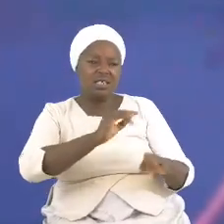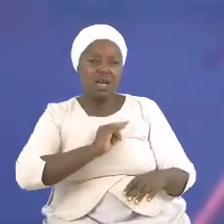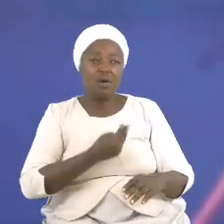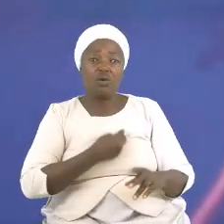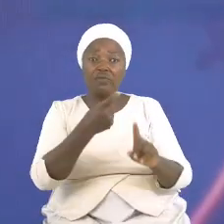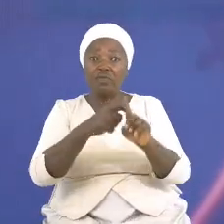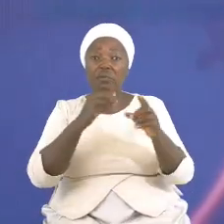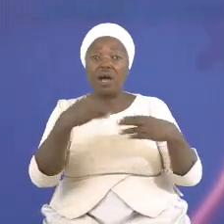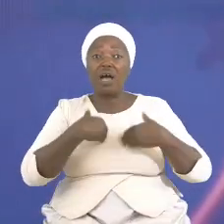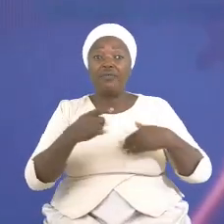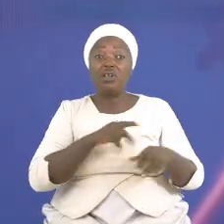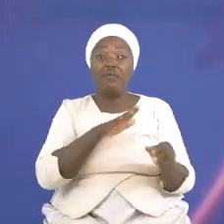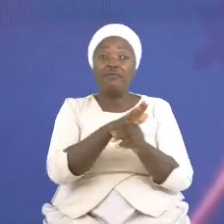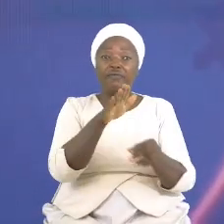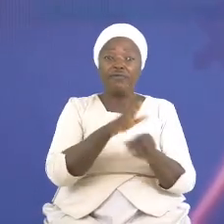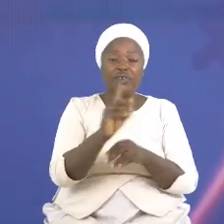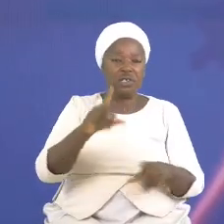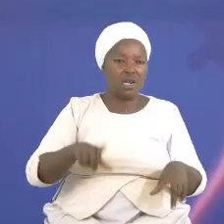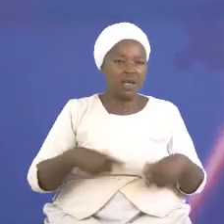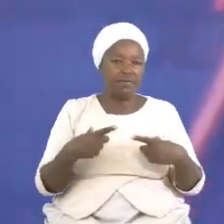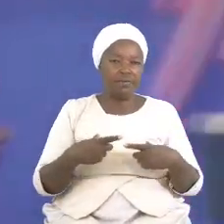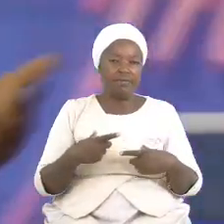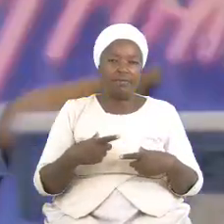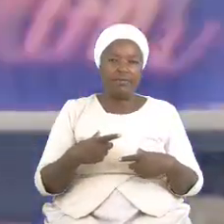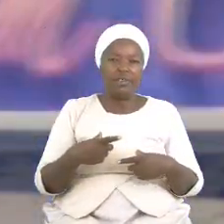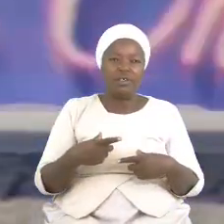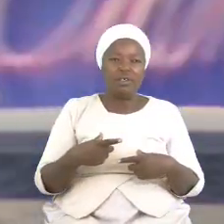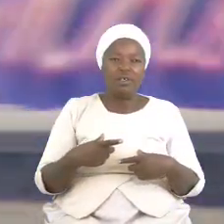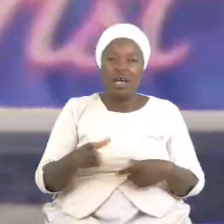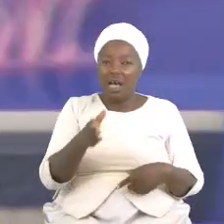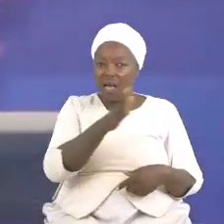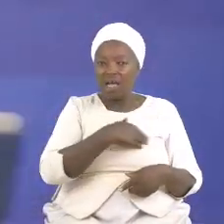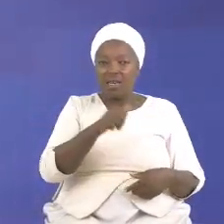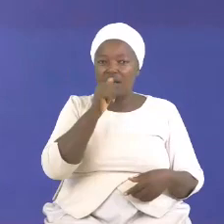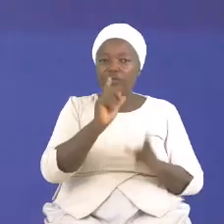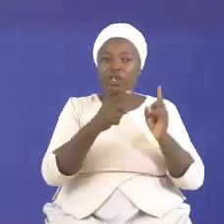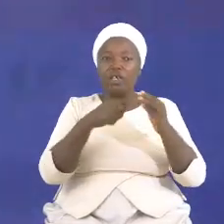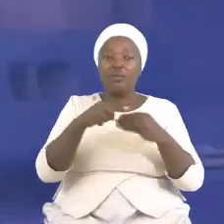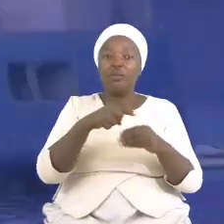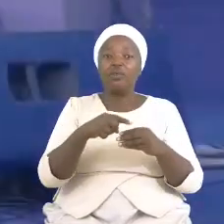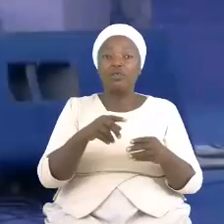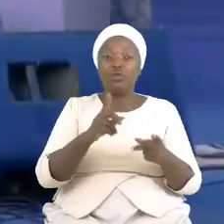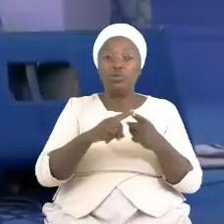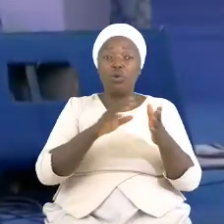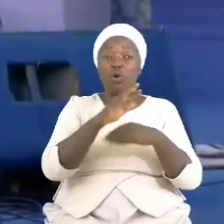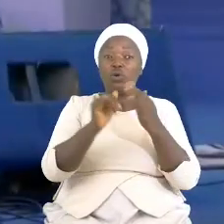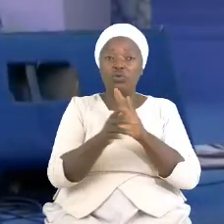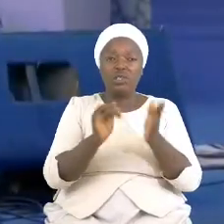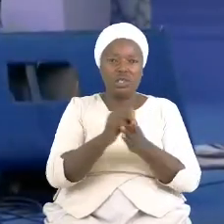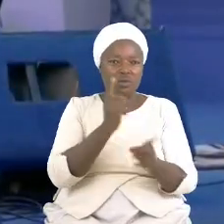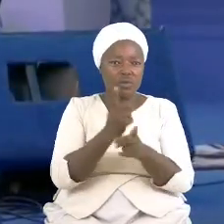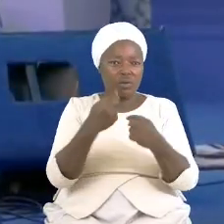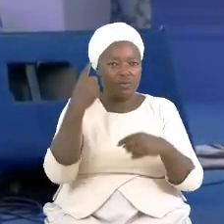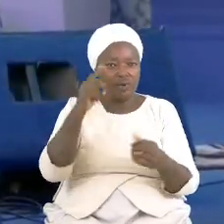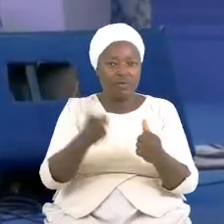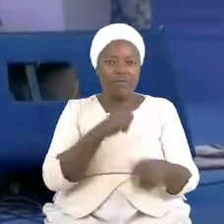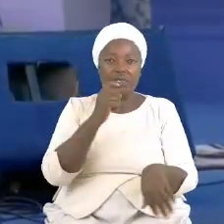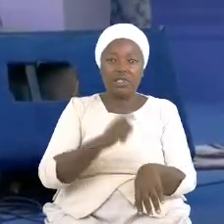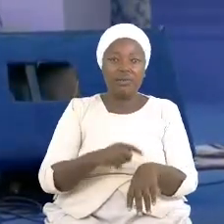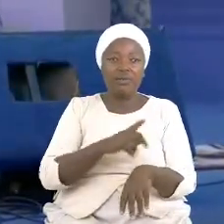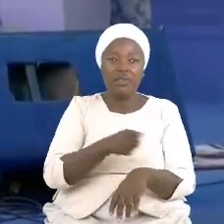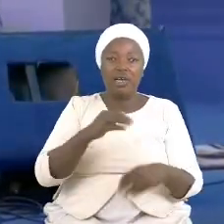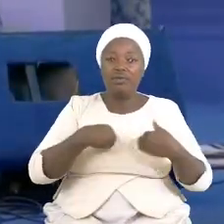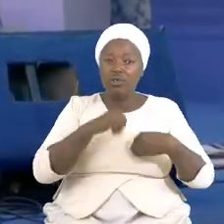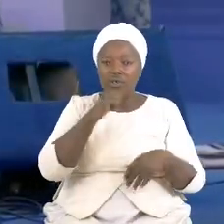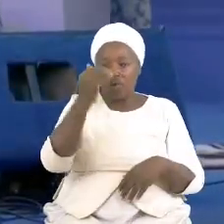a fulfilled life. And I'm talking to those who are just coming for the first time. You have not known what we are